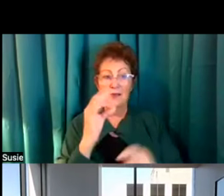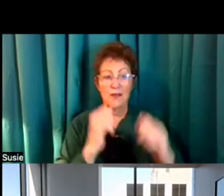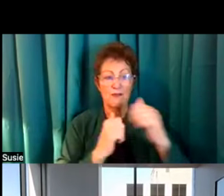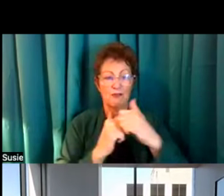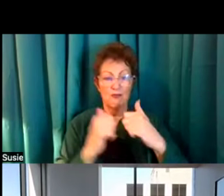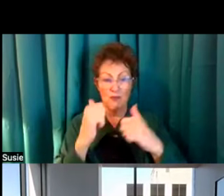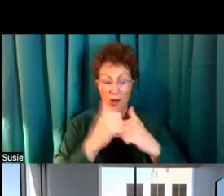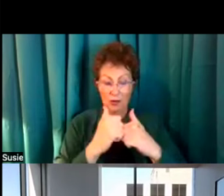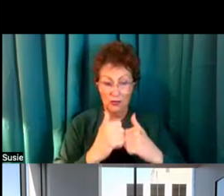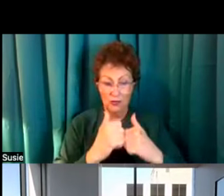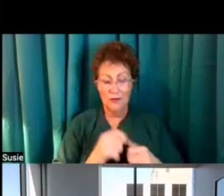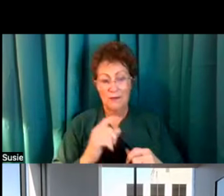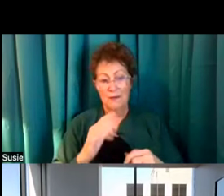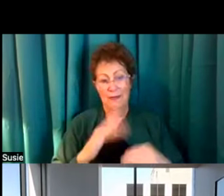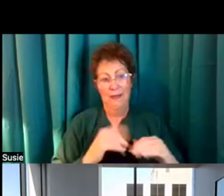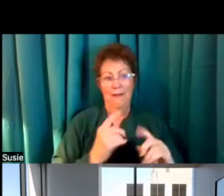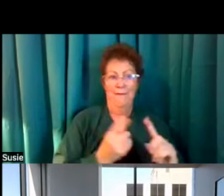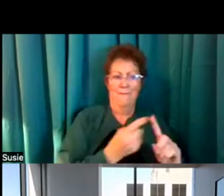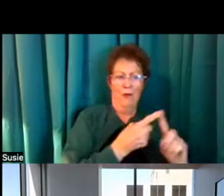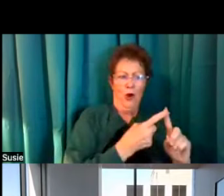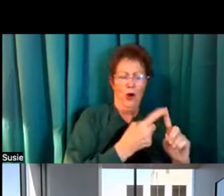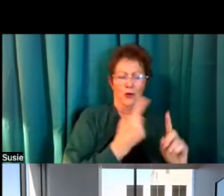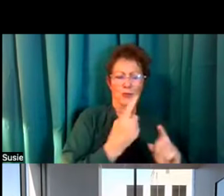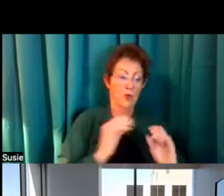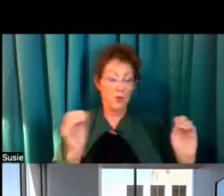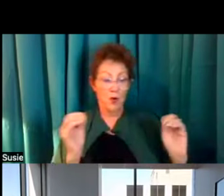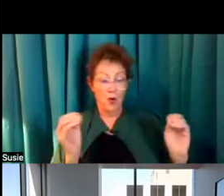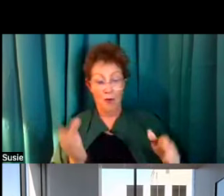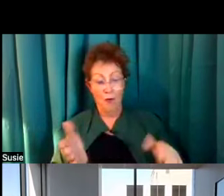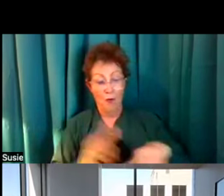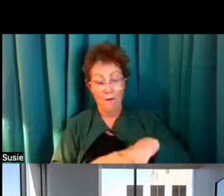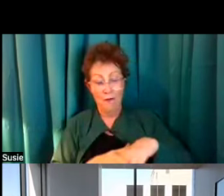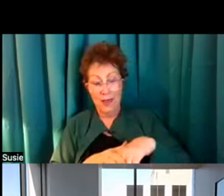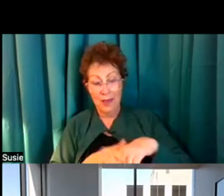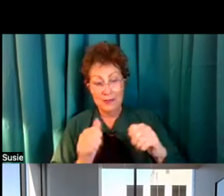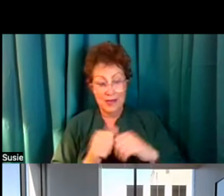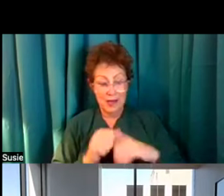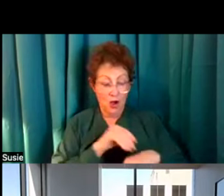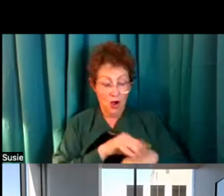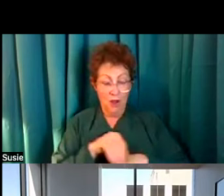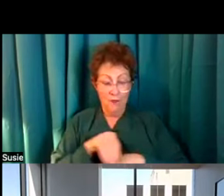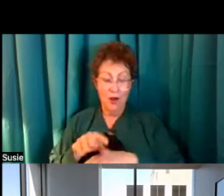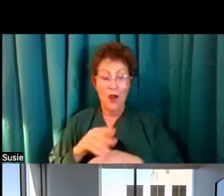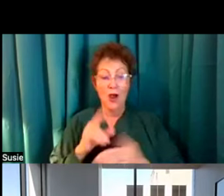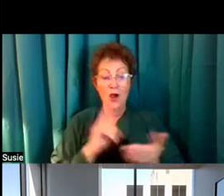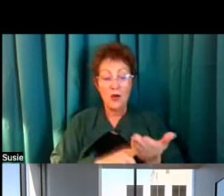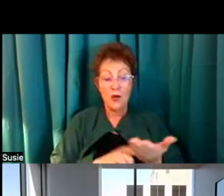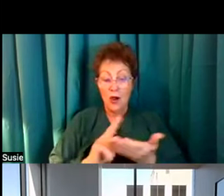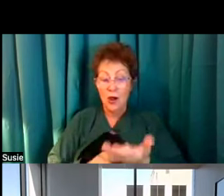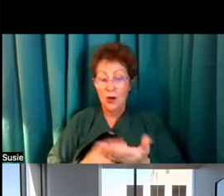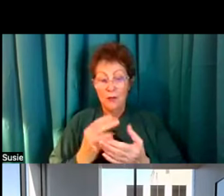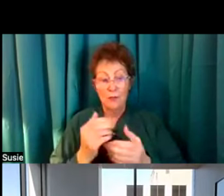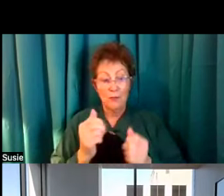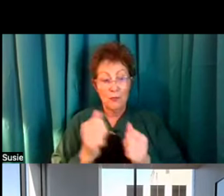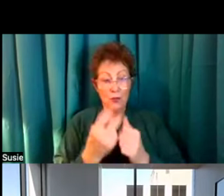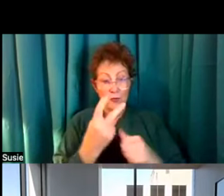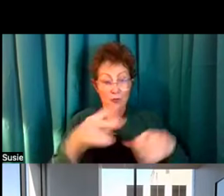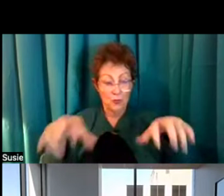The outside of the first one, where if there's really no overlap in governance, contracting between the two parties is pretty